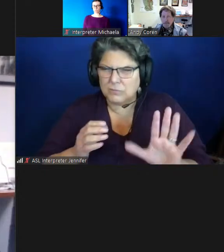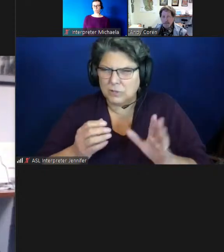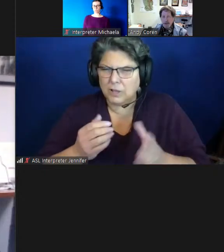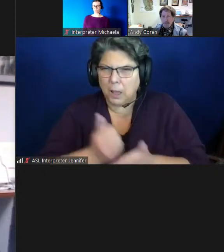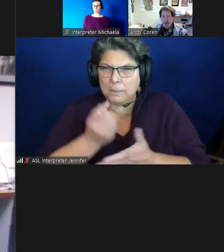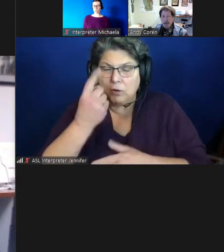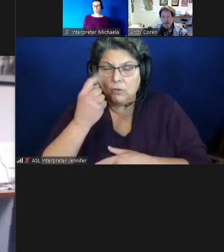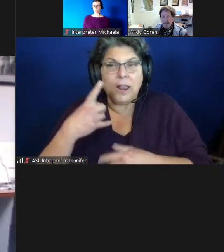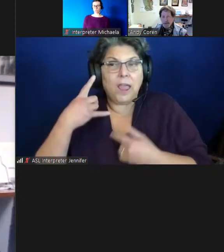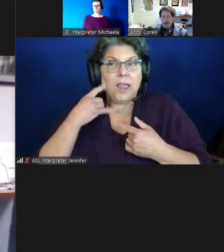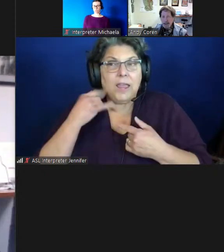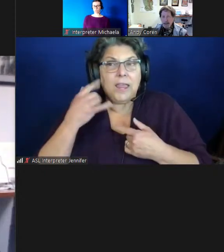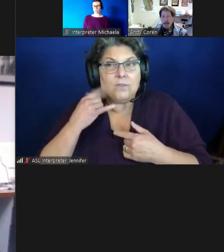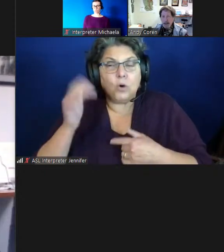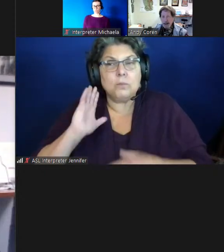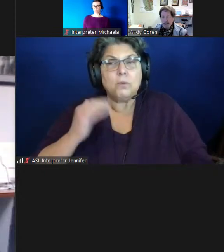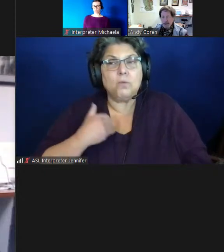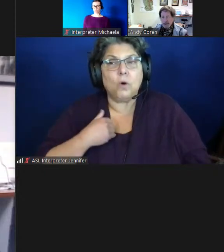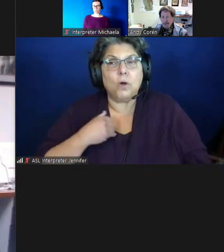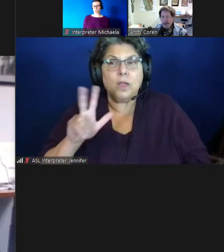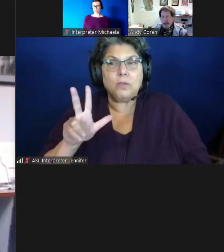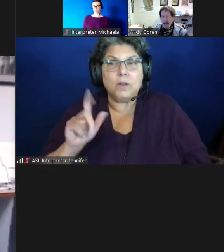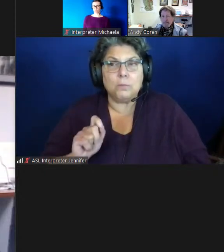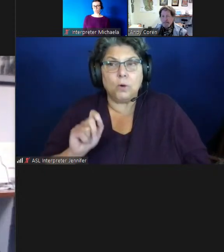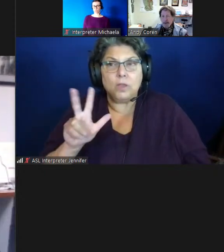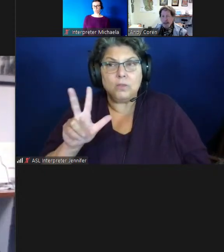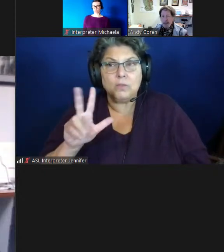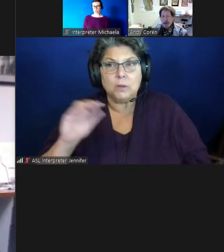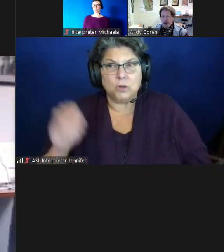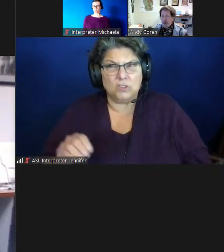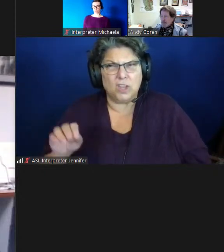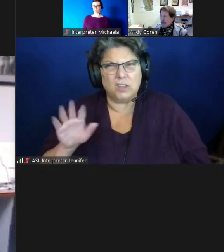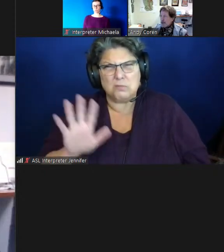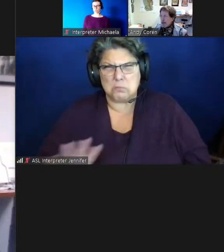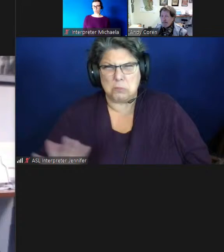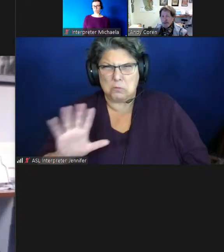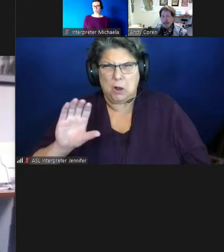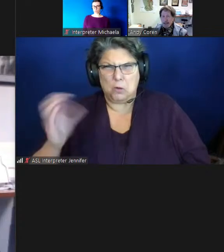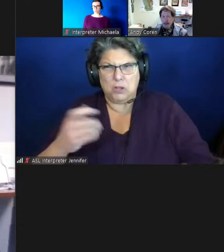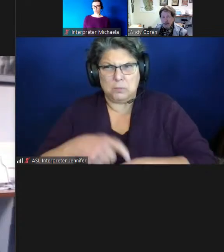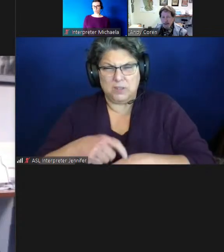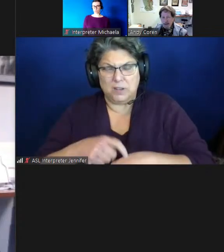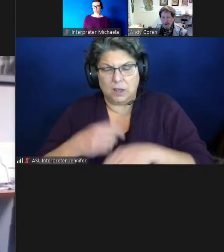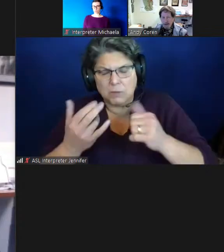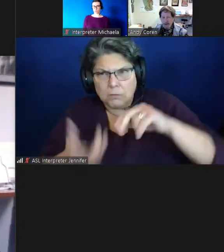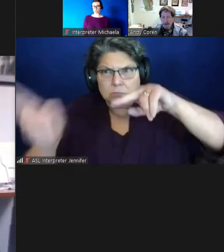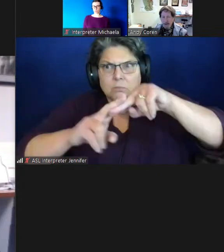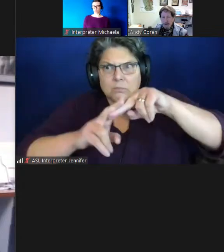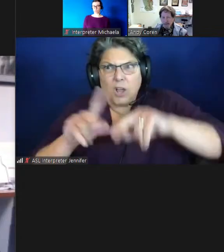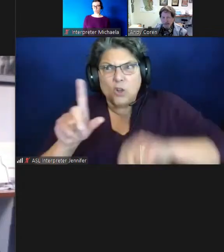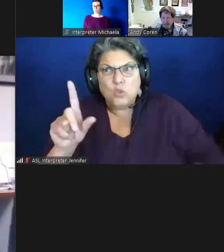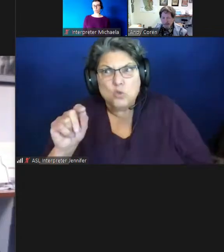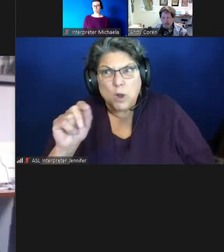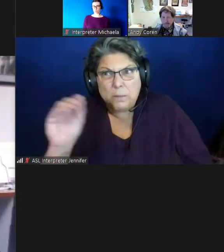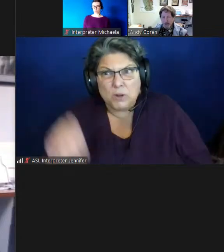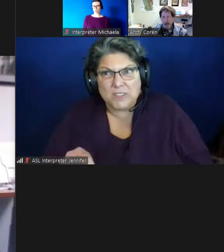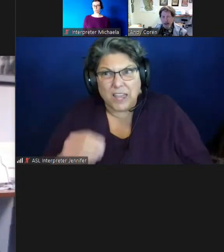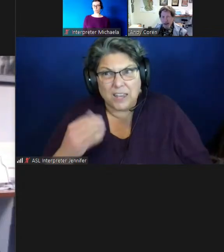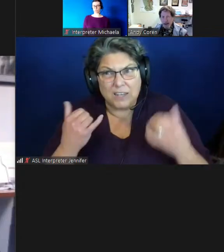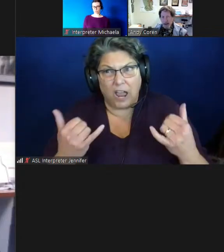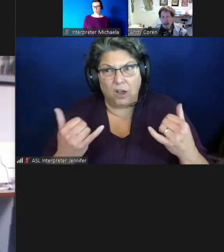gone from 3.3% at Christmas time to over 20% at this